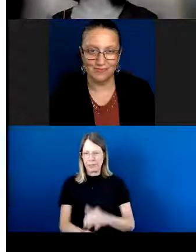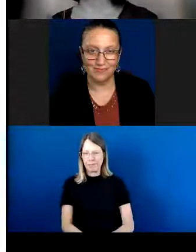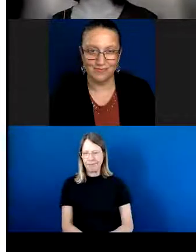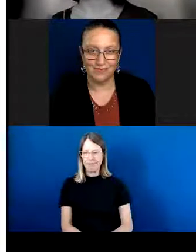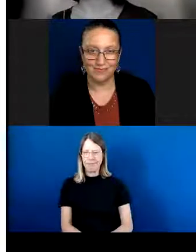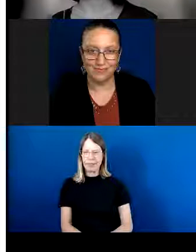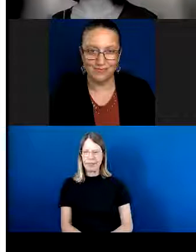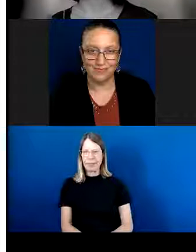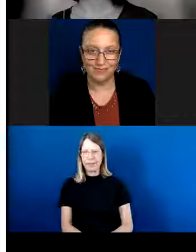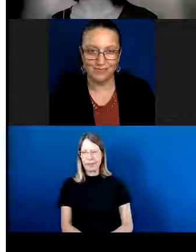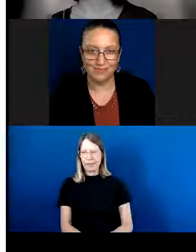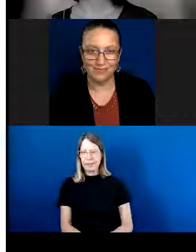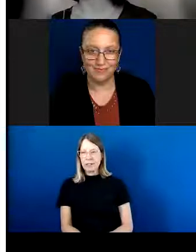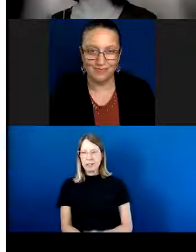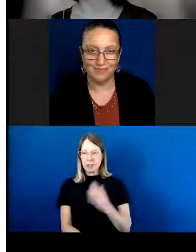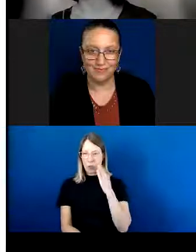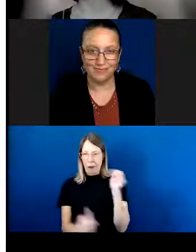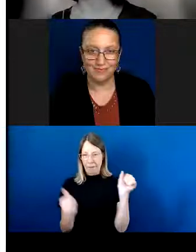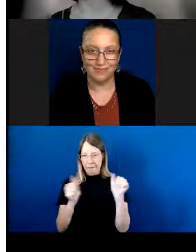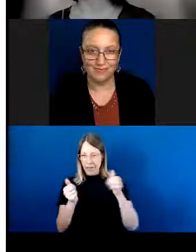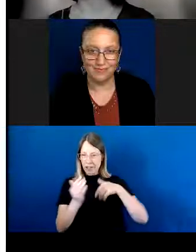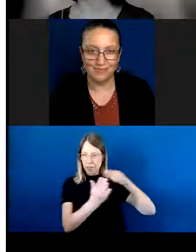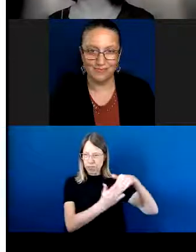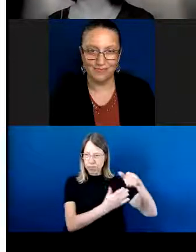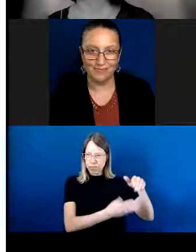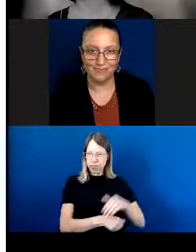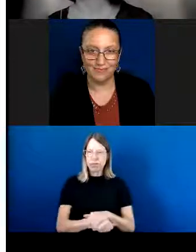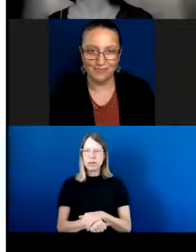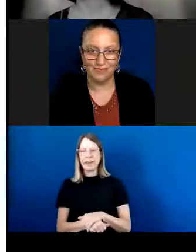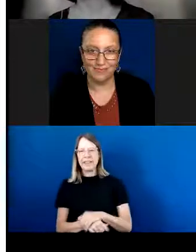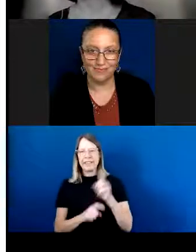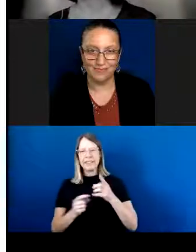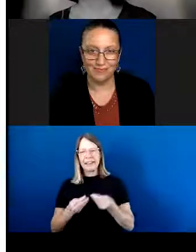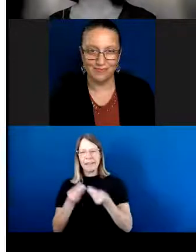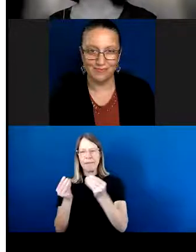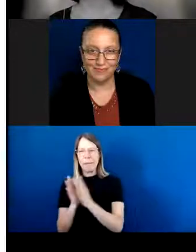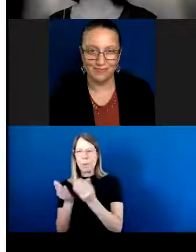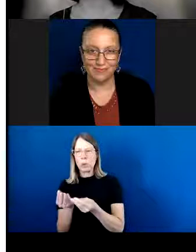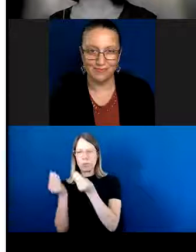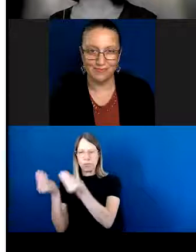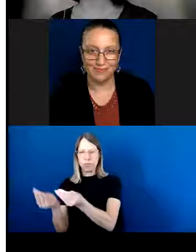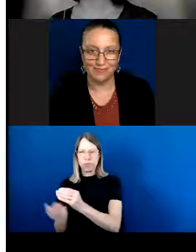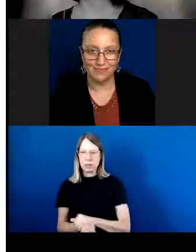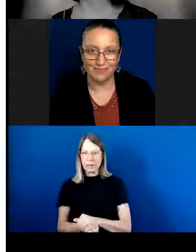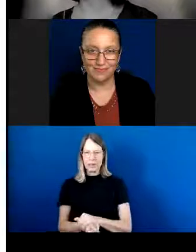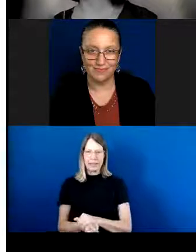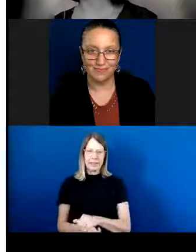Upon the completion of Hear and Echo, the city was given a physical copy of the publication, visible on the left of this slide, which accompanies Hear